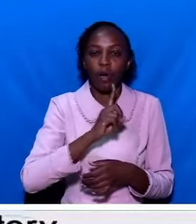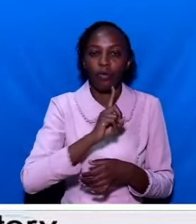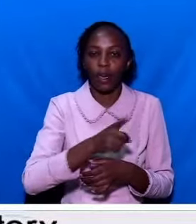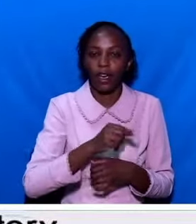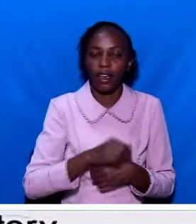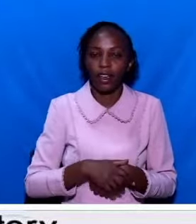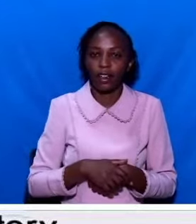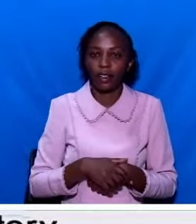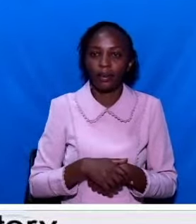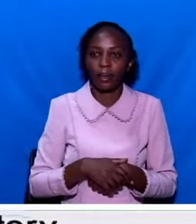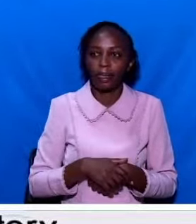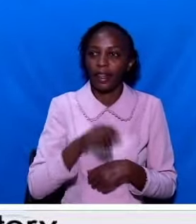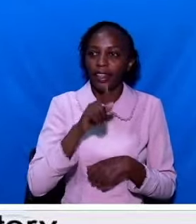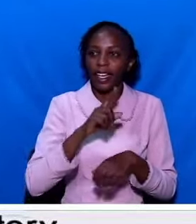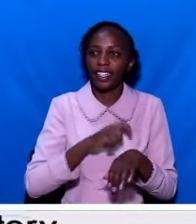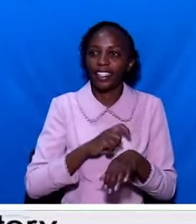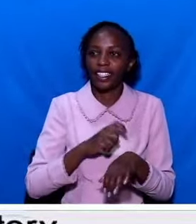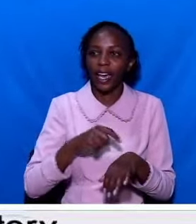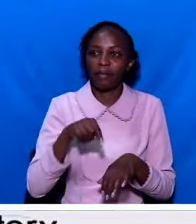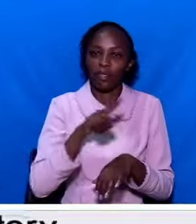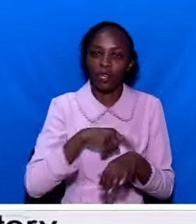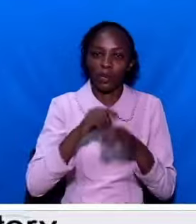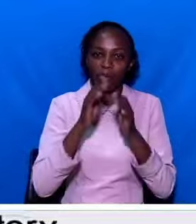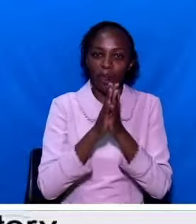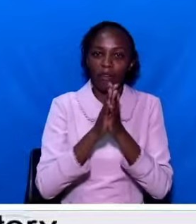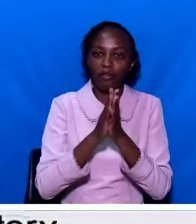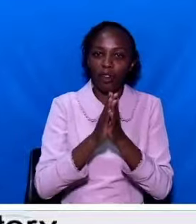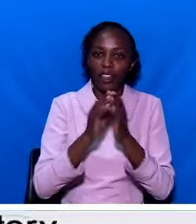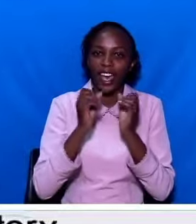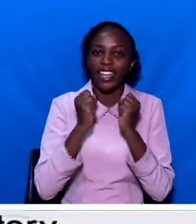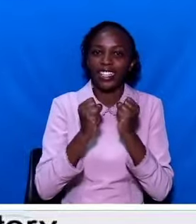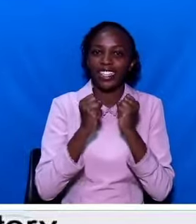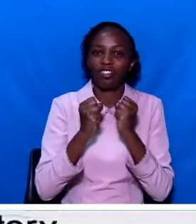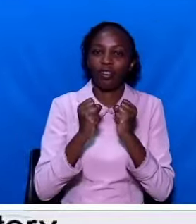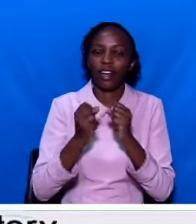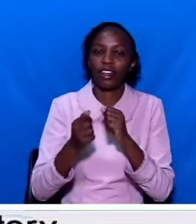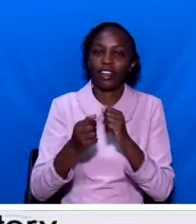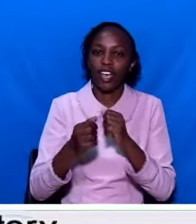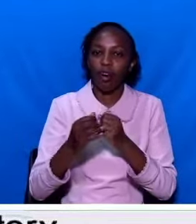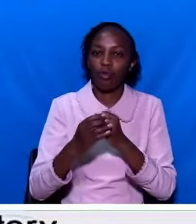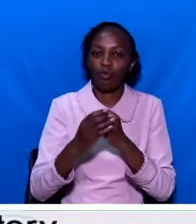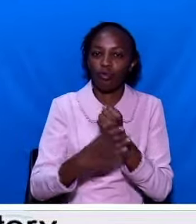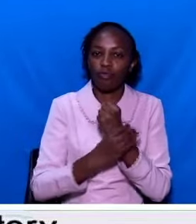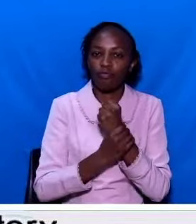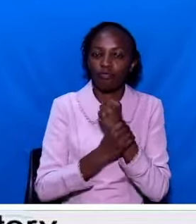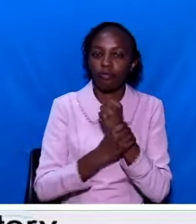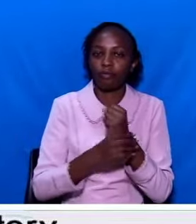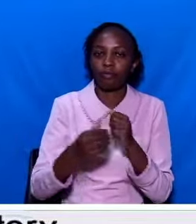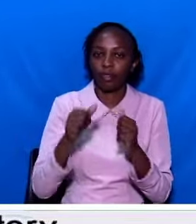Hallelujah. That's the time you pray for the restraining anointing. Hallelujah. Praise the Lord.